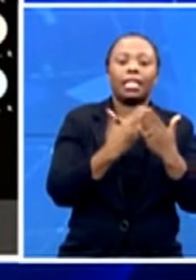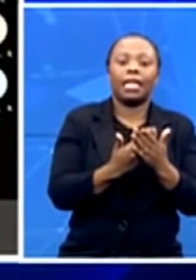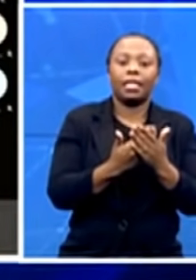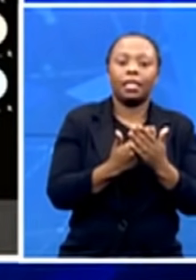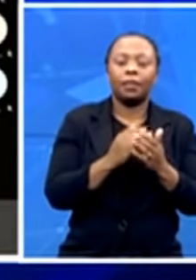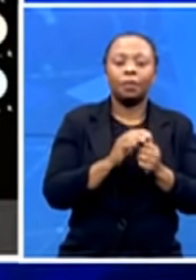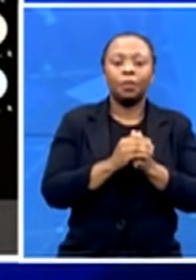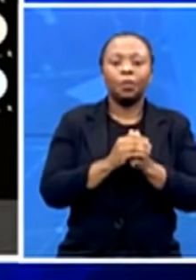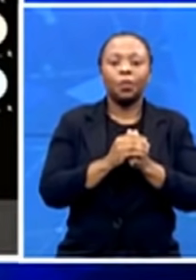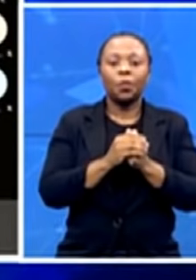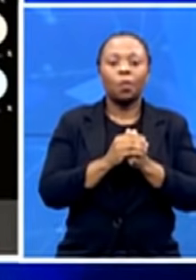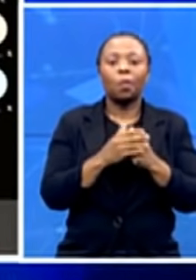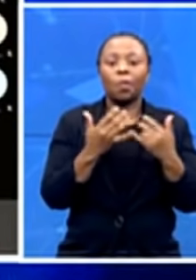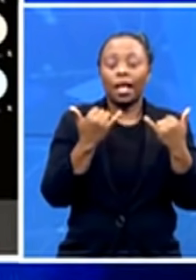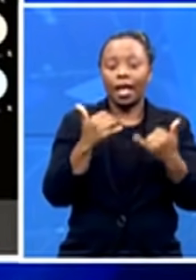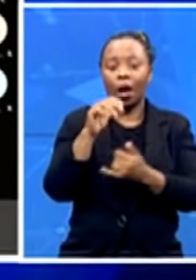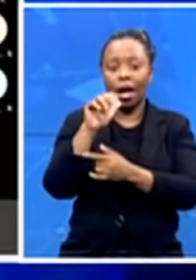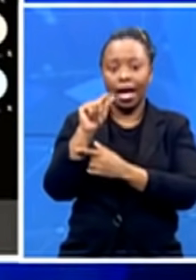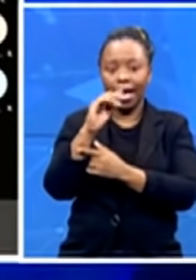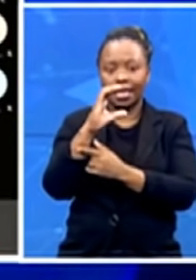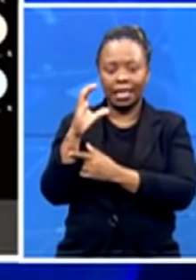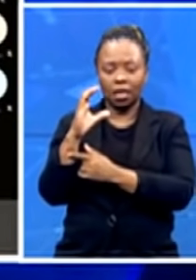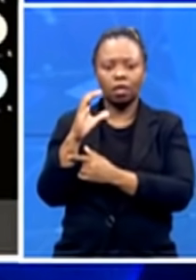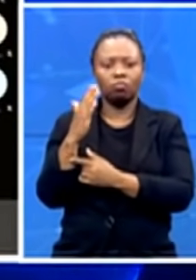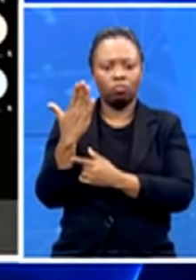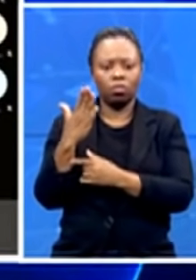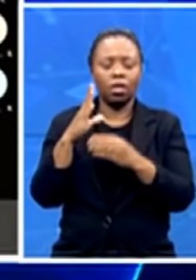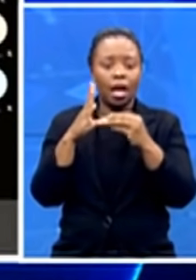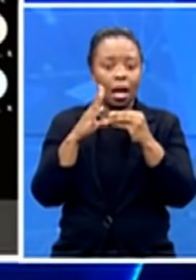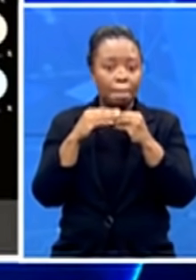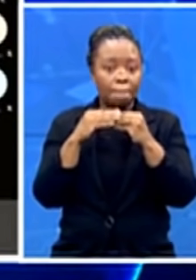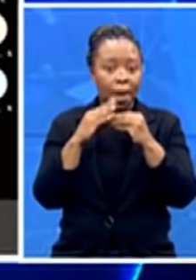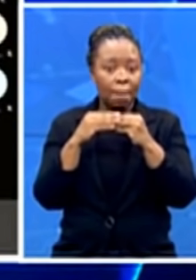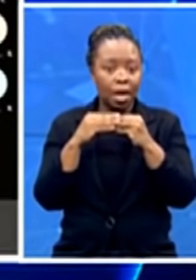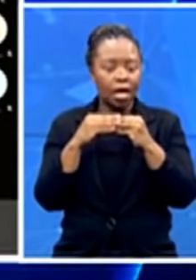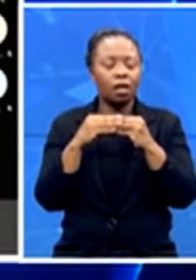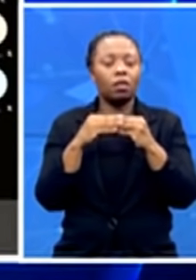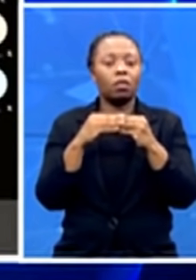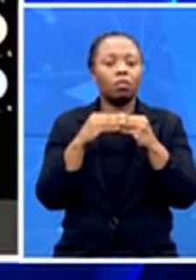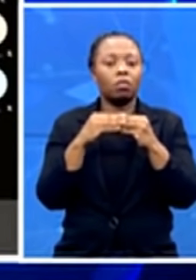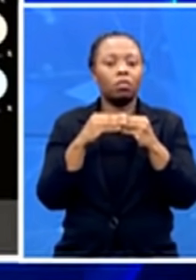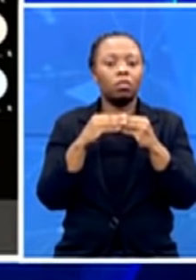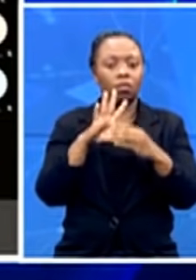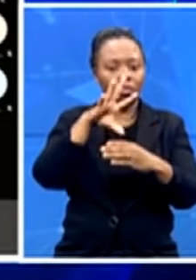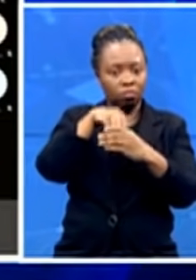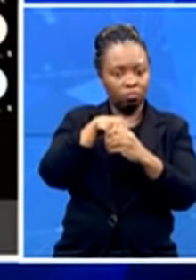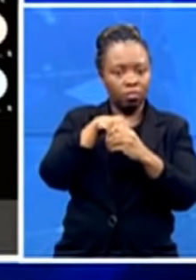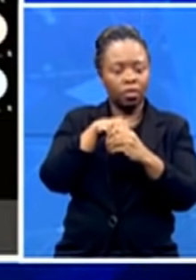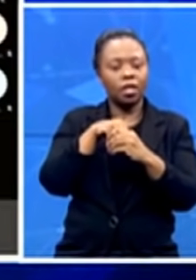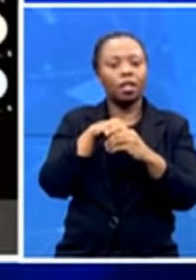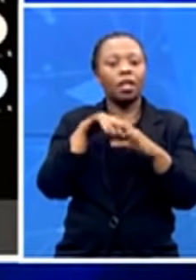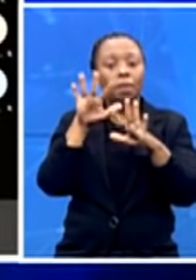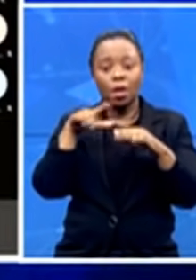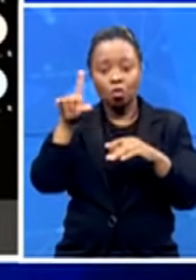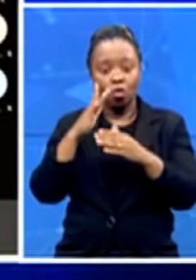its membership to ensure that it admits only those that subscribe to what it stands for. Having done